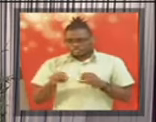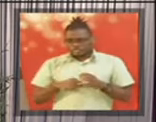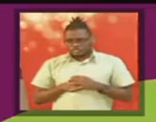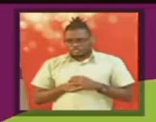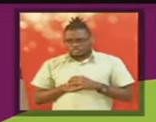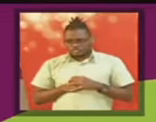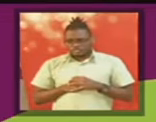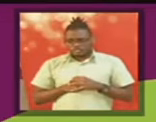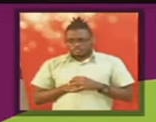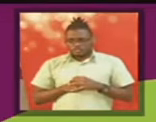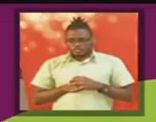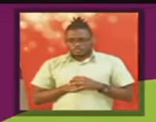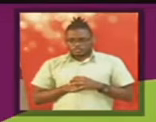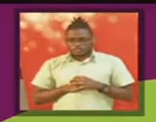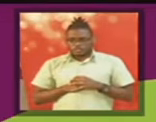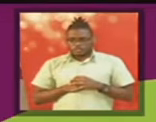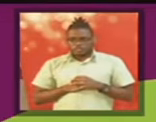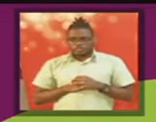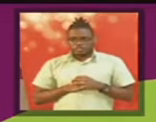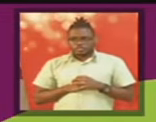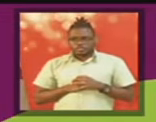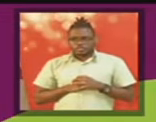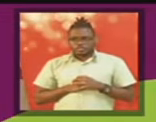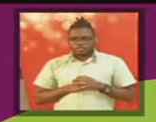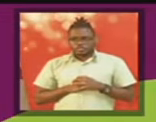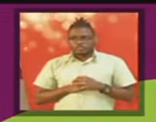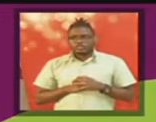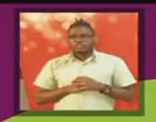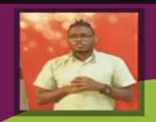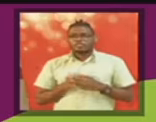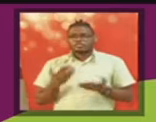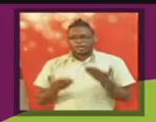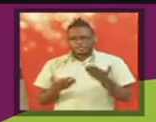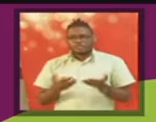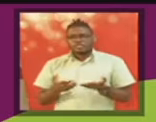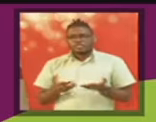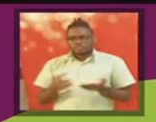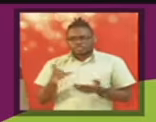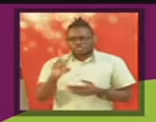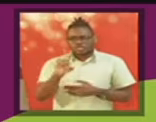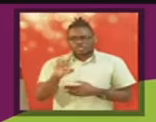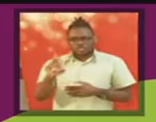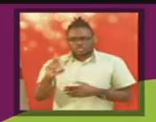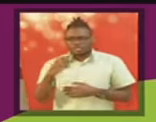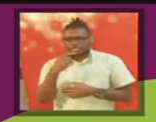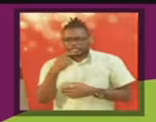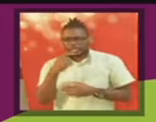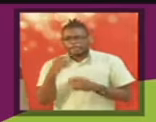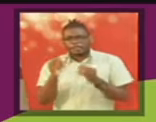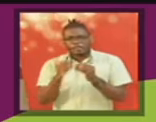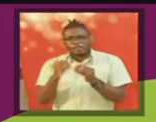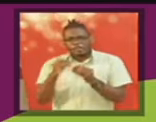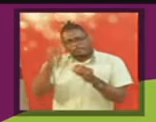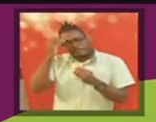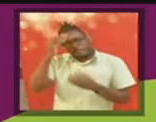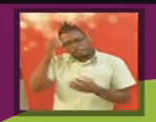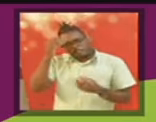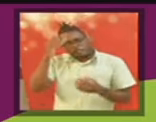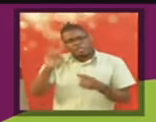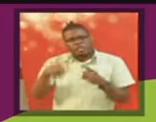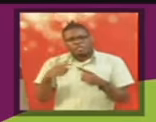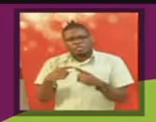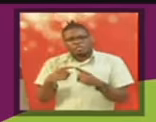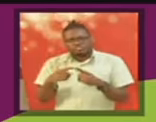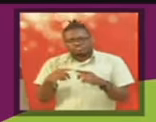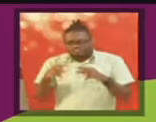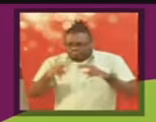immunity in the community, and maybe the medical professionals could advise based on historical data or what other coronaviruses have done.